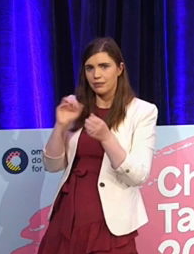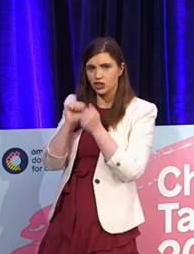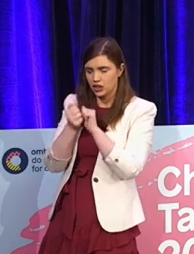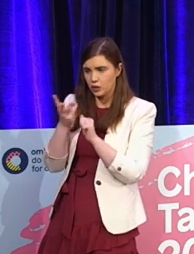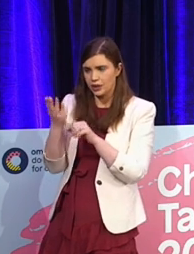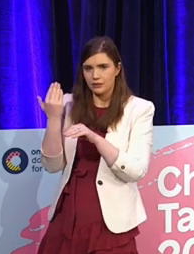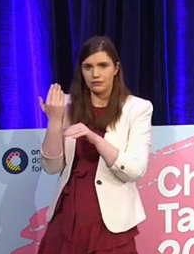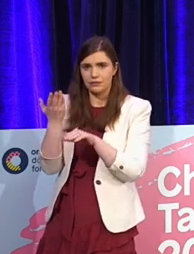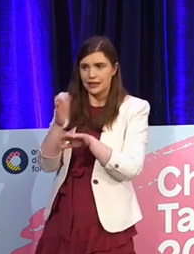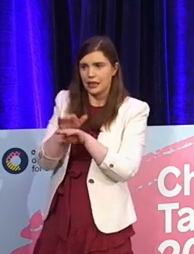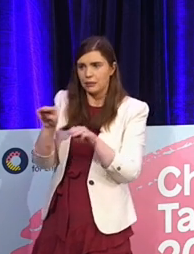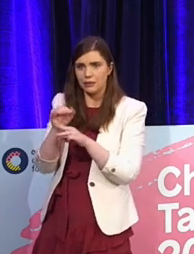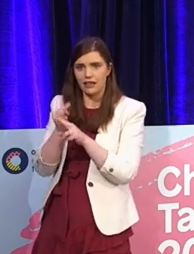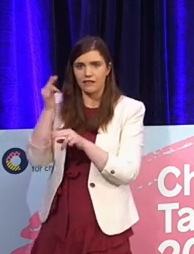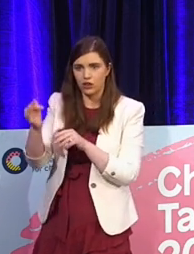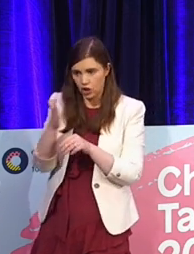time to respond.